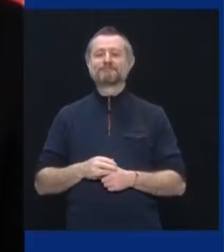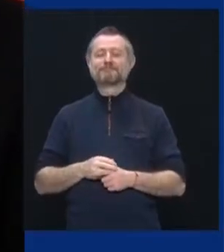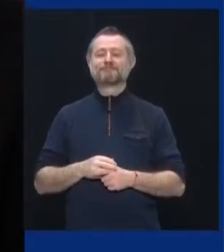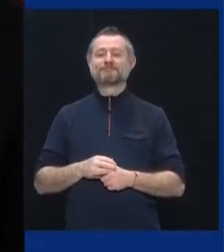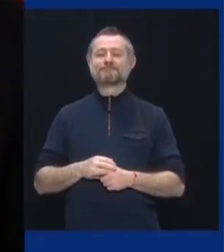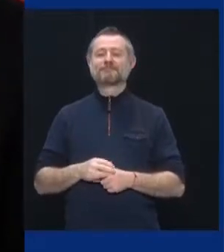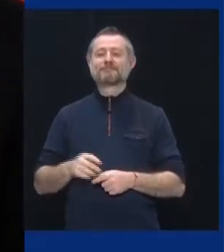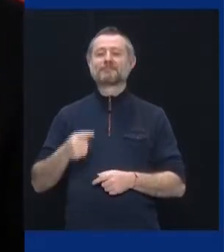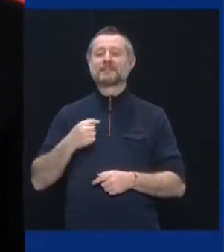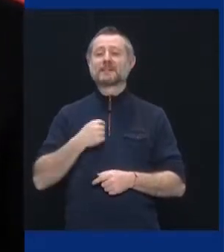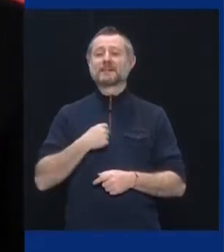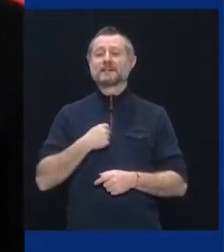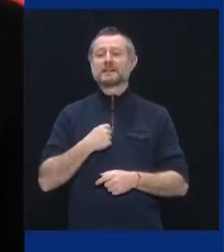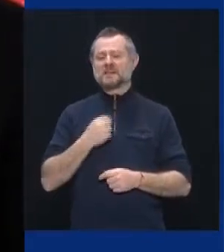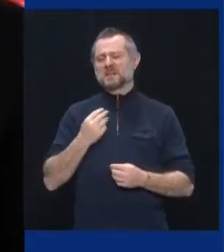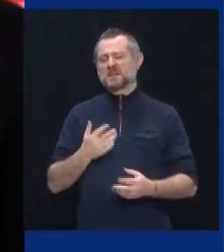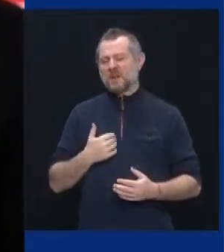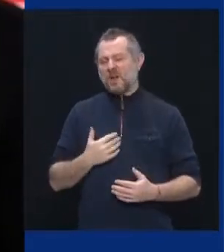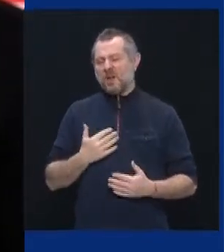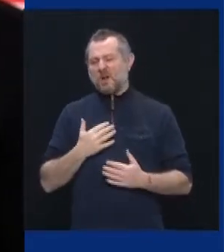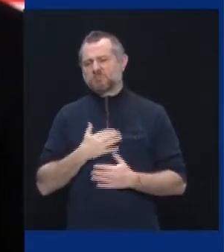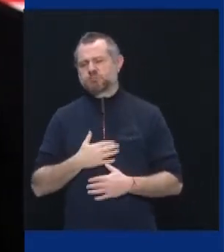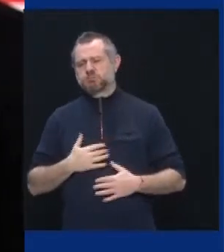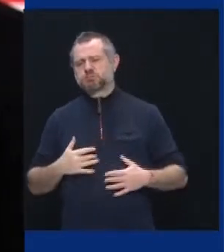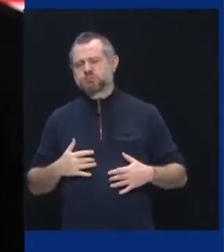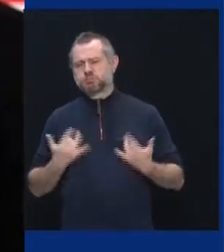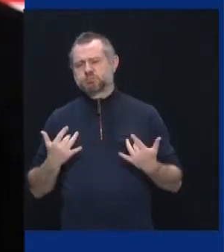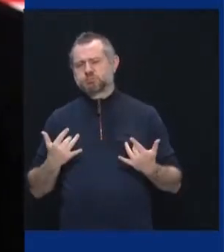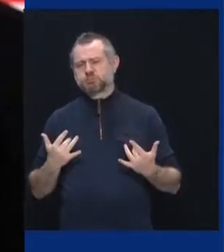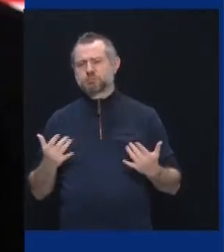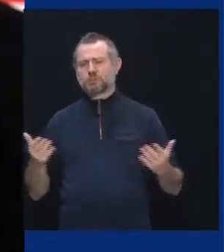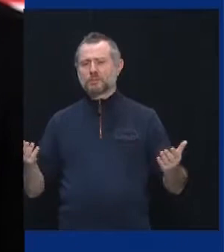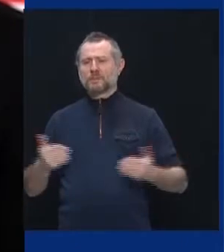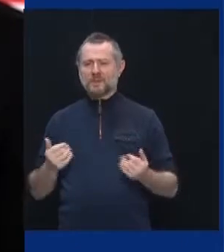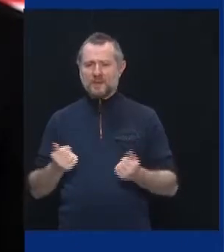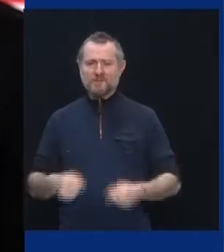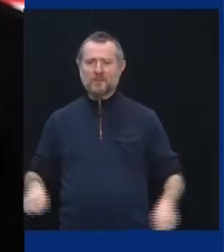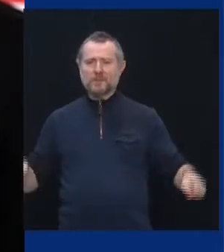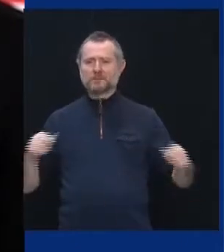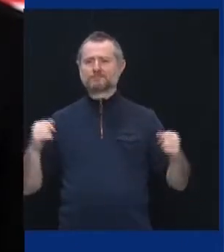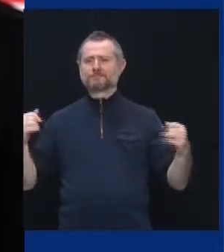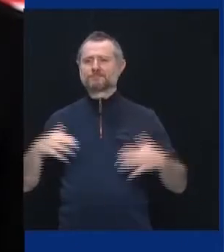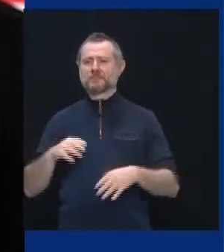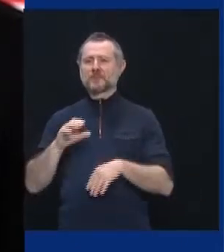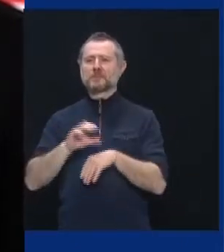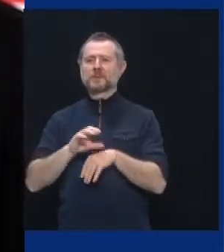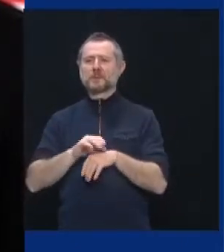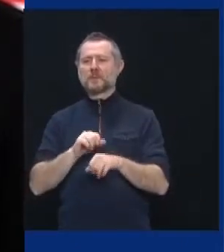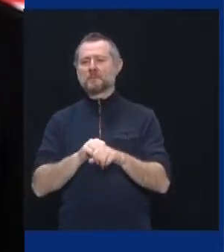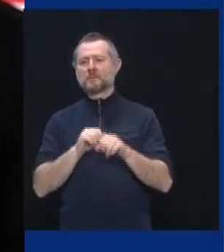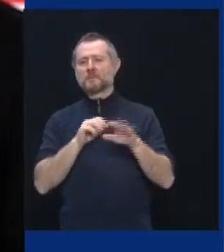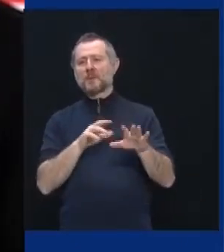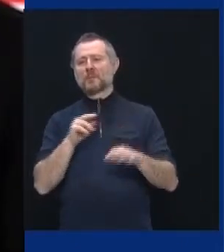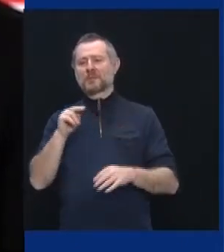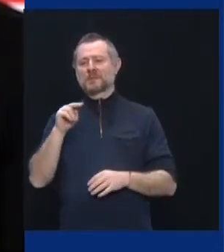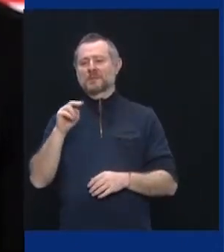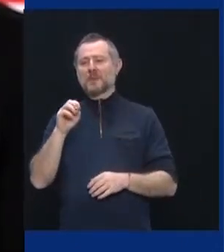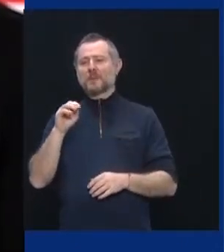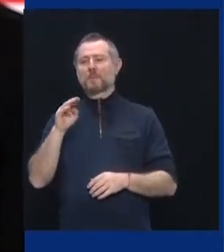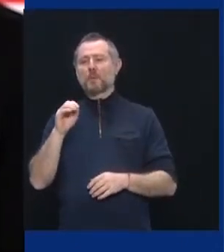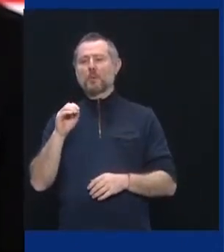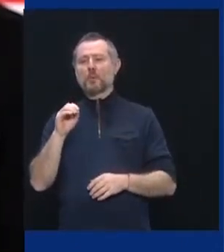applause? I'm pleased to welcome you all to our church, Mount Neboh Baptist Church. This church has a